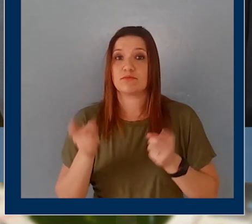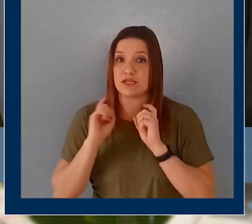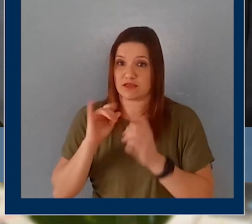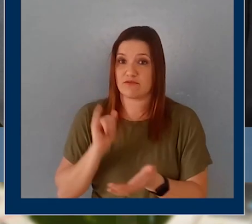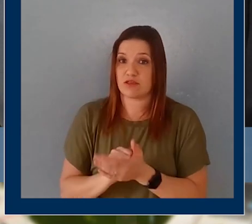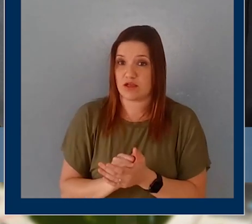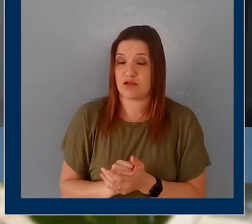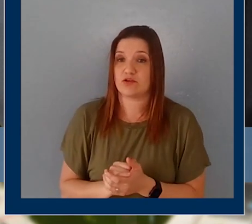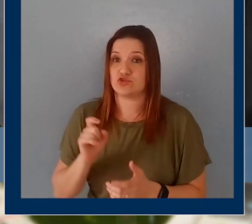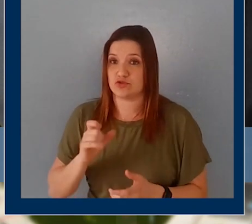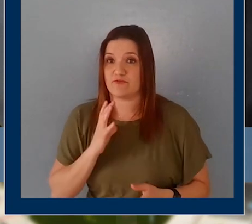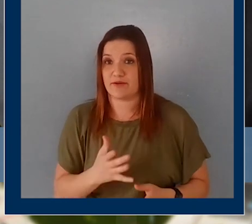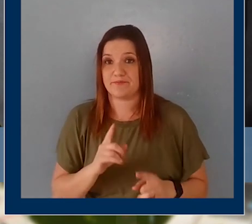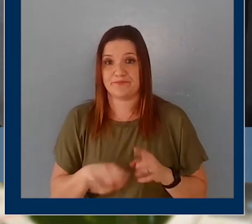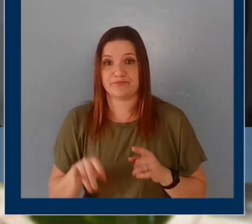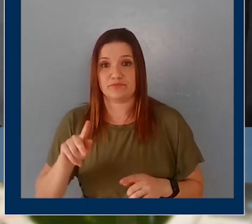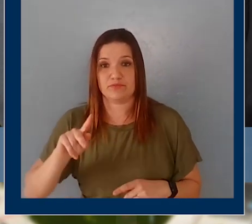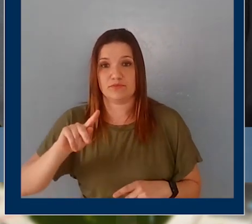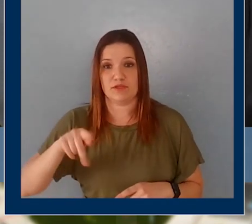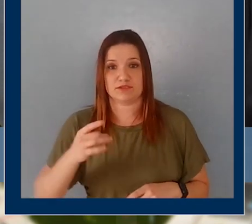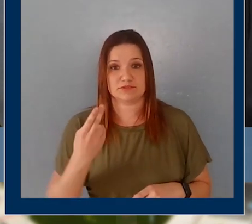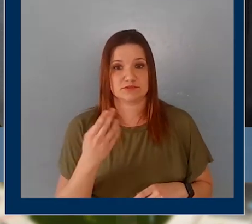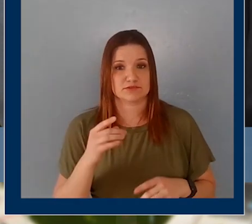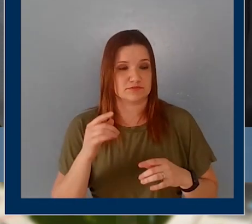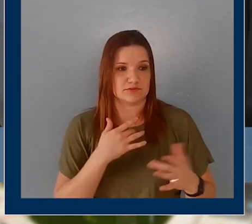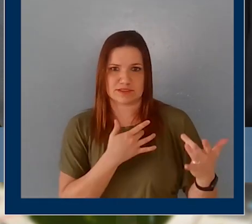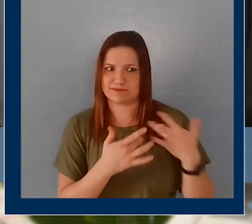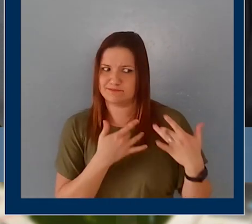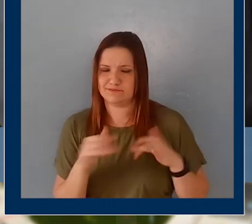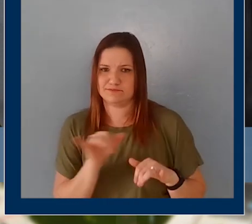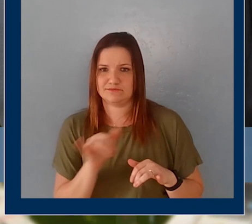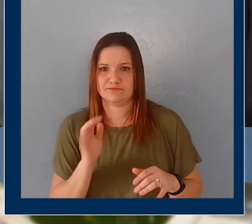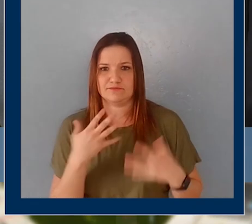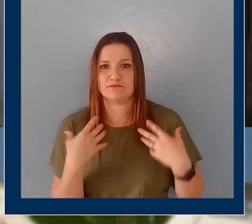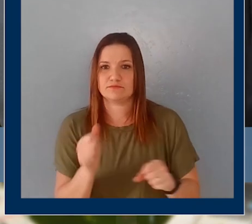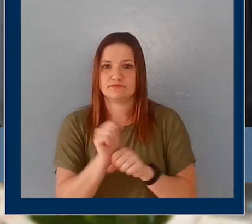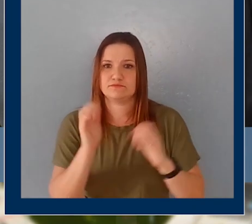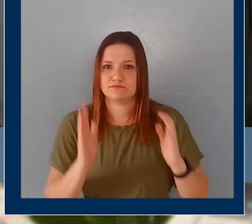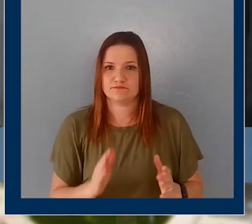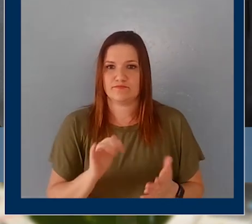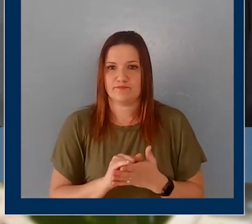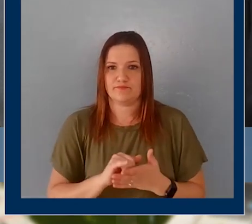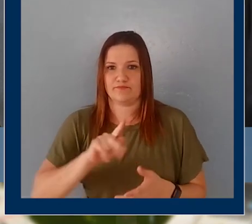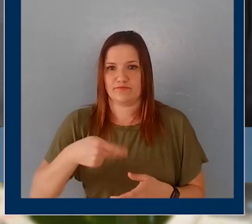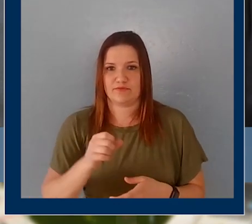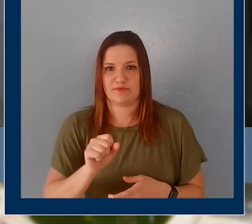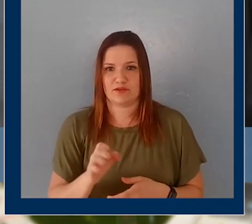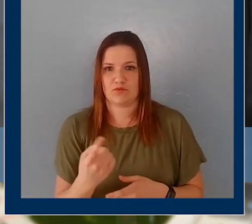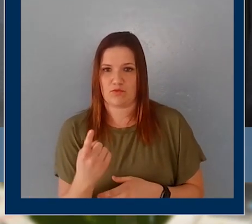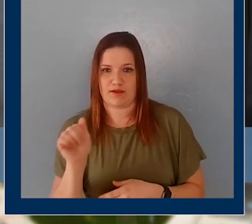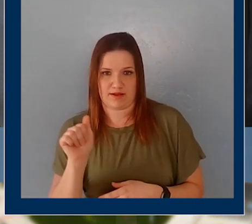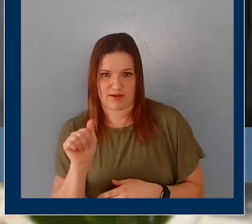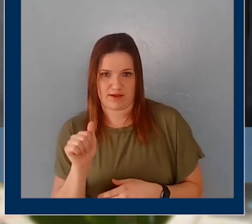government, we will be guaranteed that. So that's been Quia Delta's experience. So obviously, our healthcare workers were in